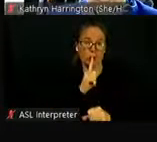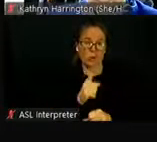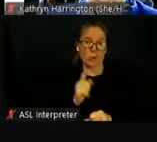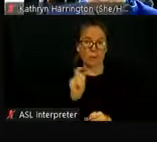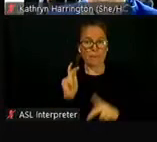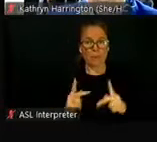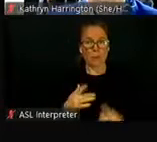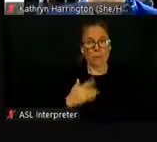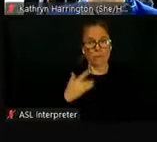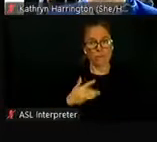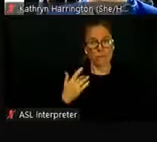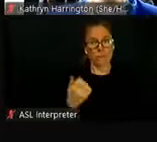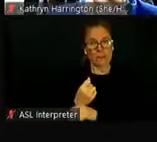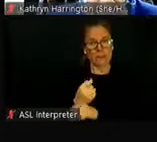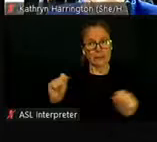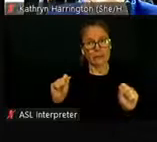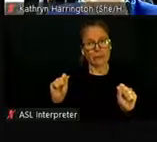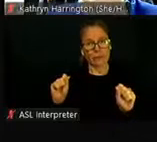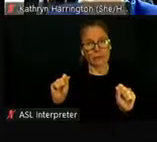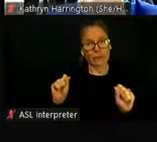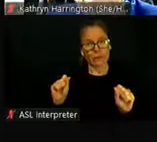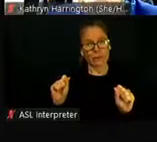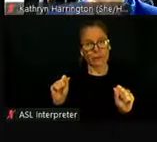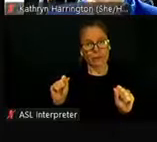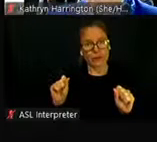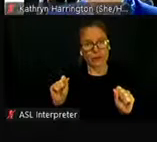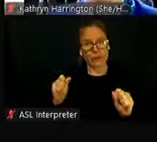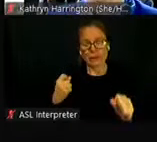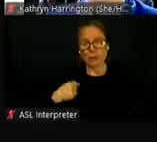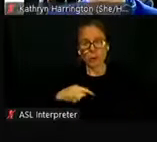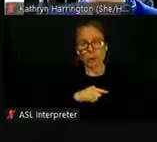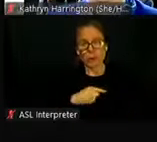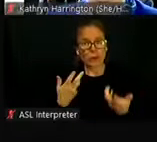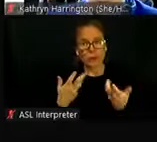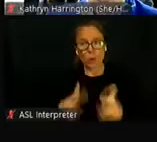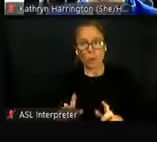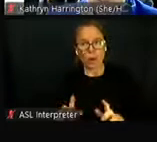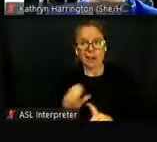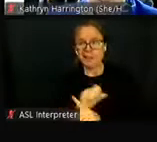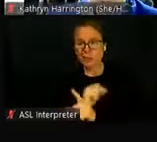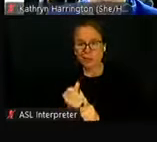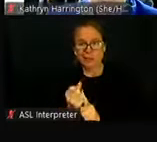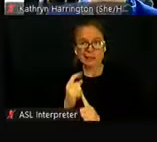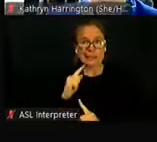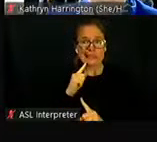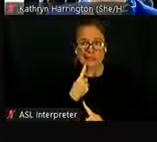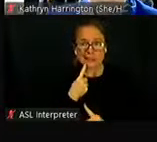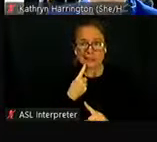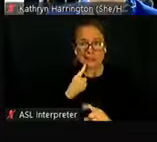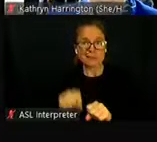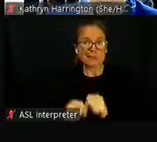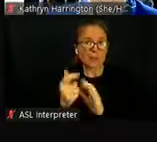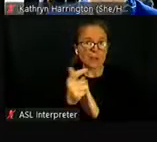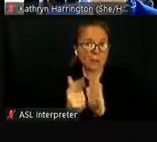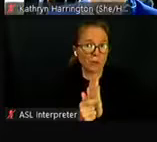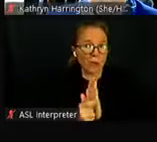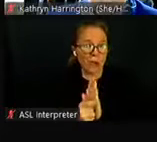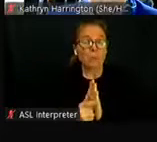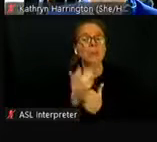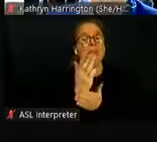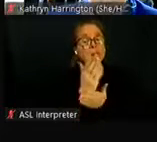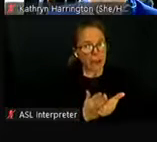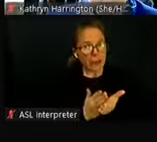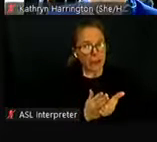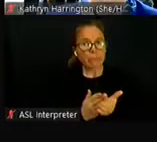safe, that we don't have a circumstance of extreme crime? Some crime will exist, but majority of it, we